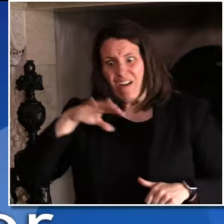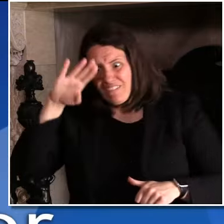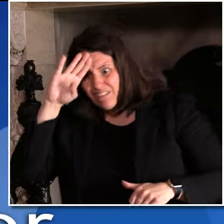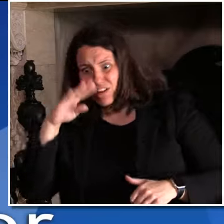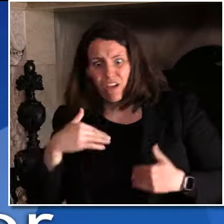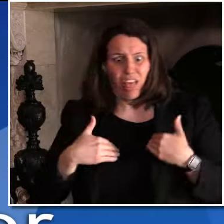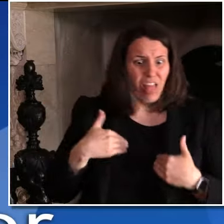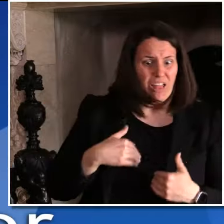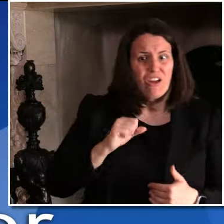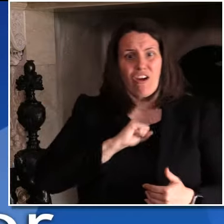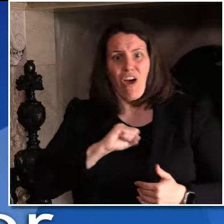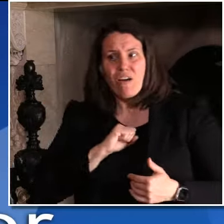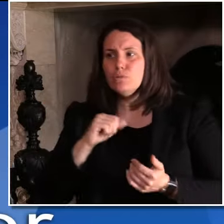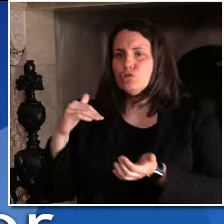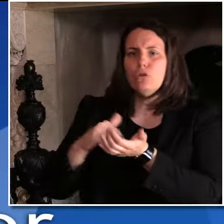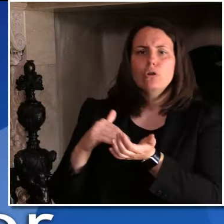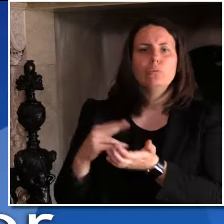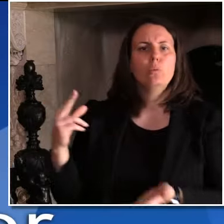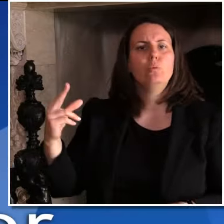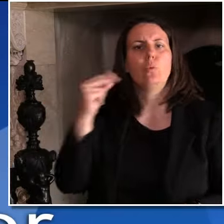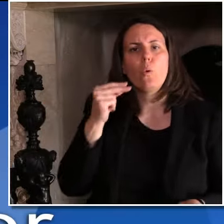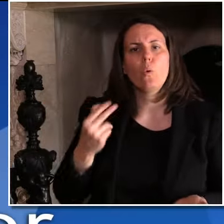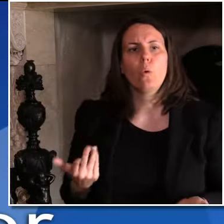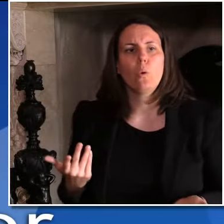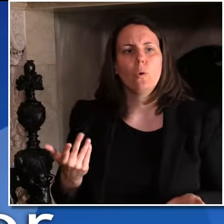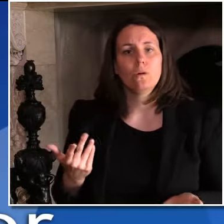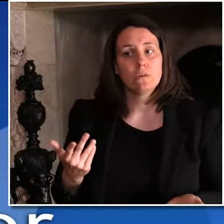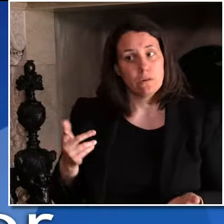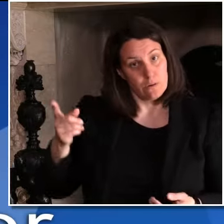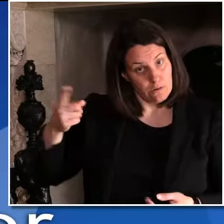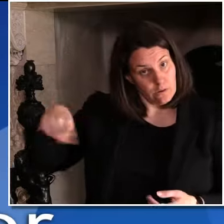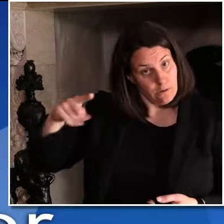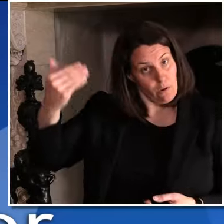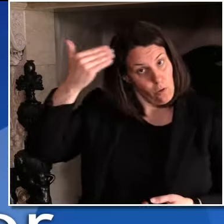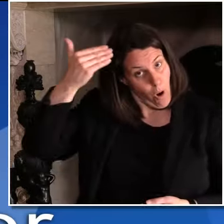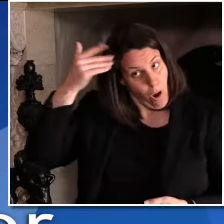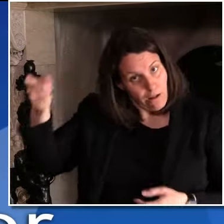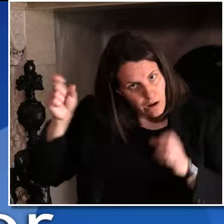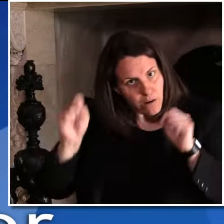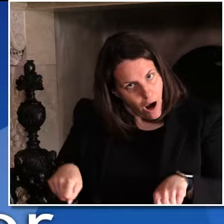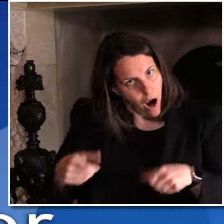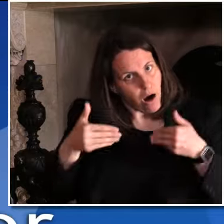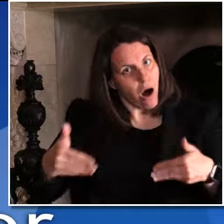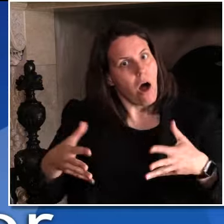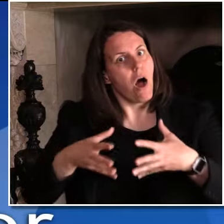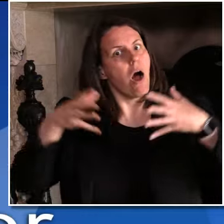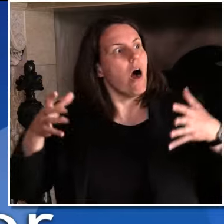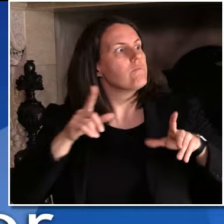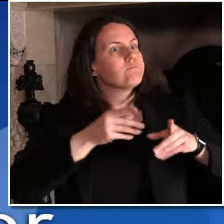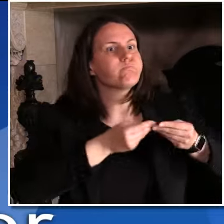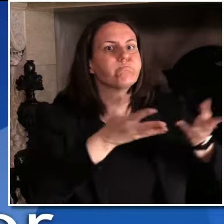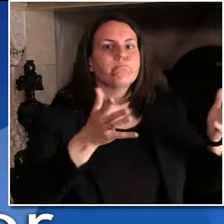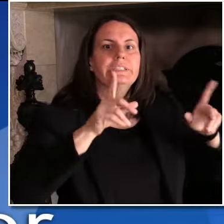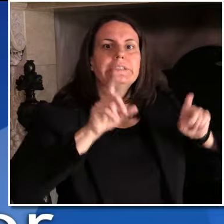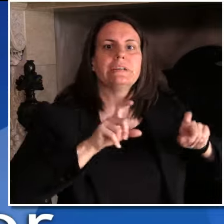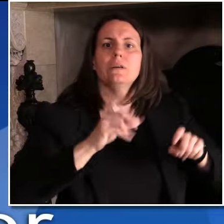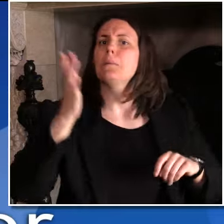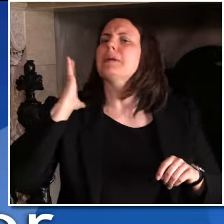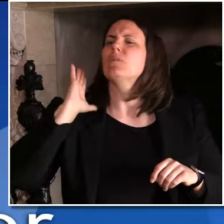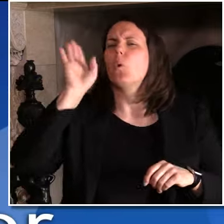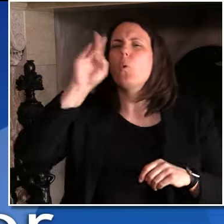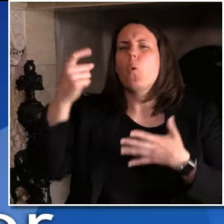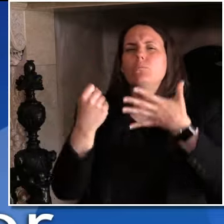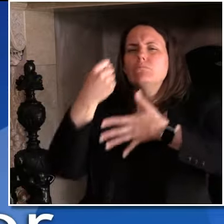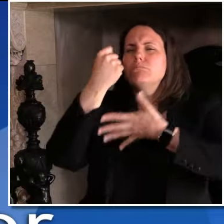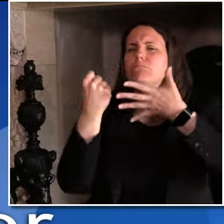it, that the state has expanded and is continuing to expand the criteria for who gets tested. And if that word isn't getting